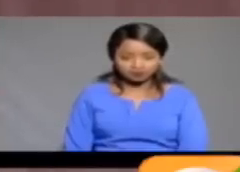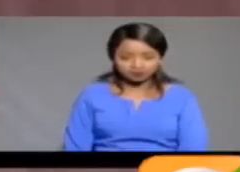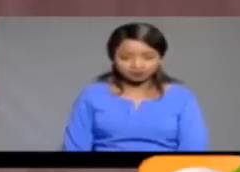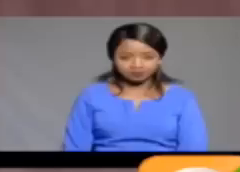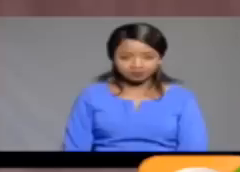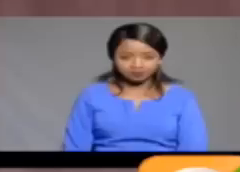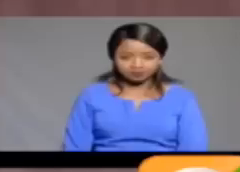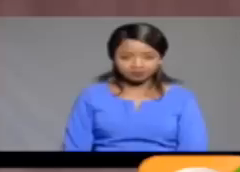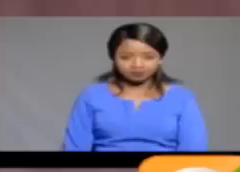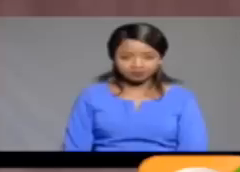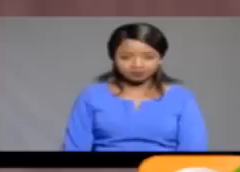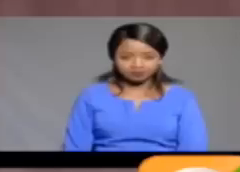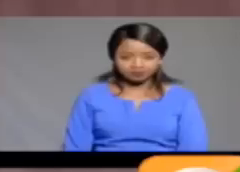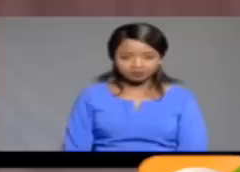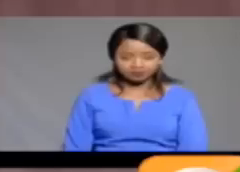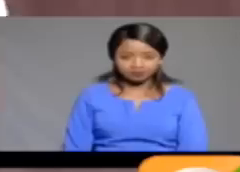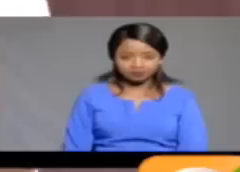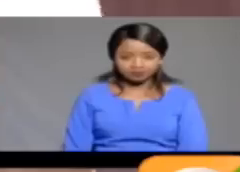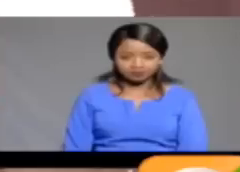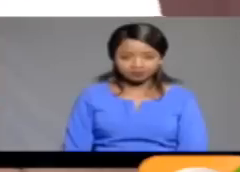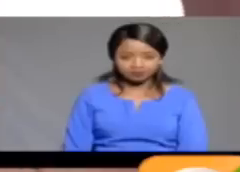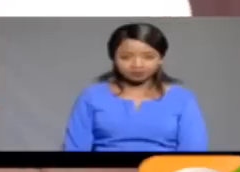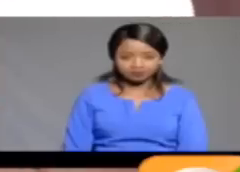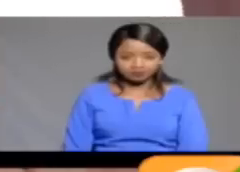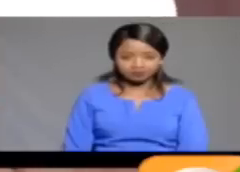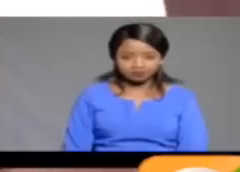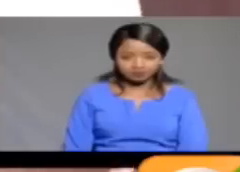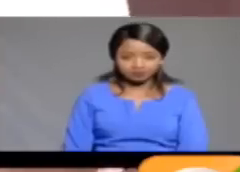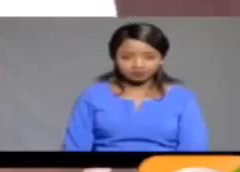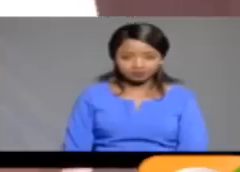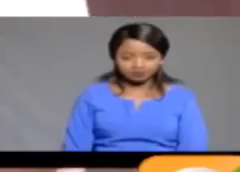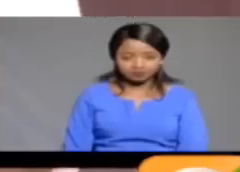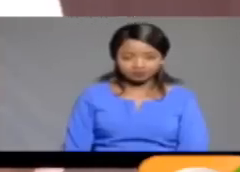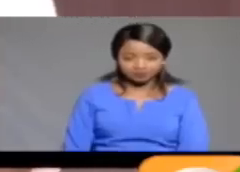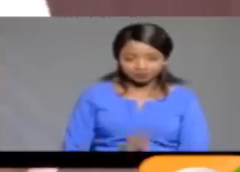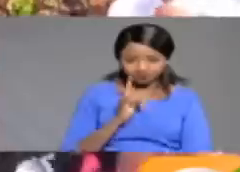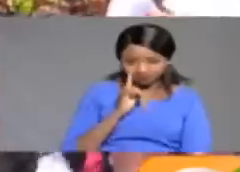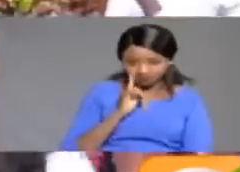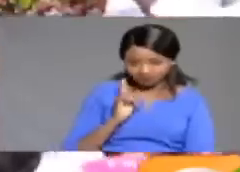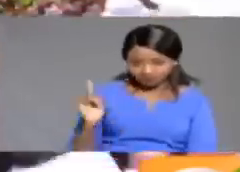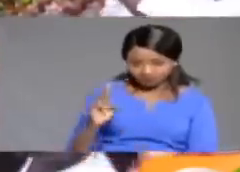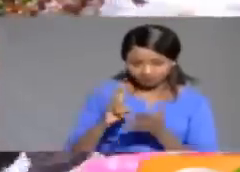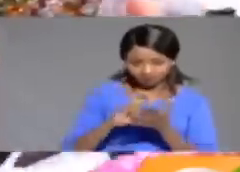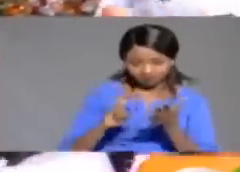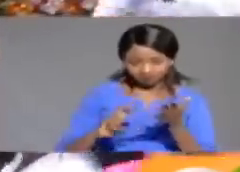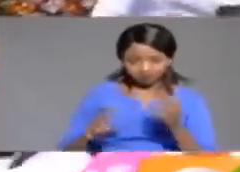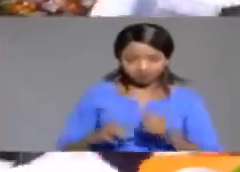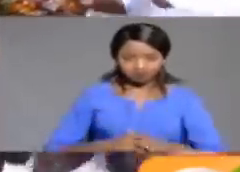cia 2022. Tondu 2022 ni wera atuma tuhane ta turahengecana.